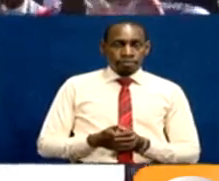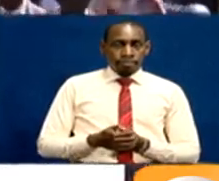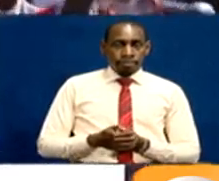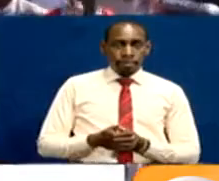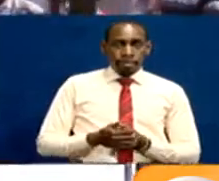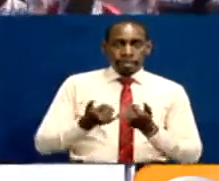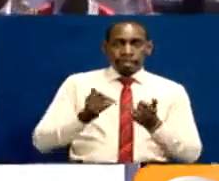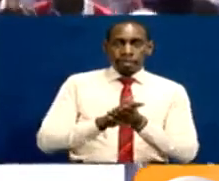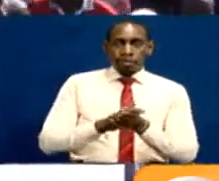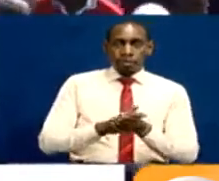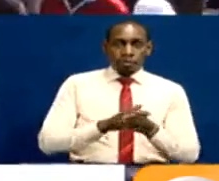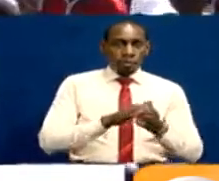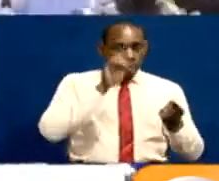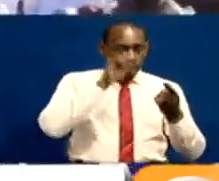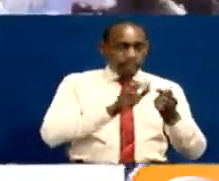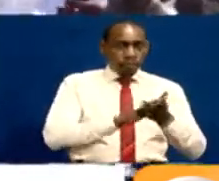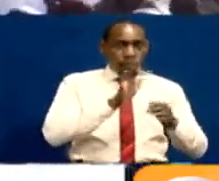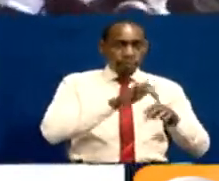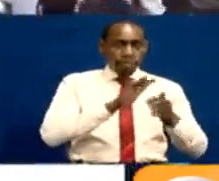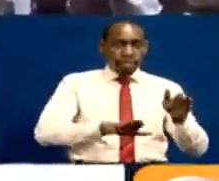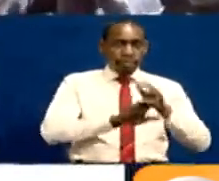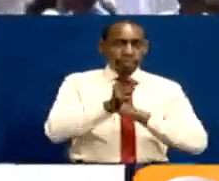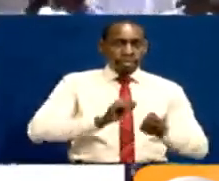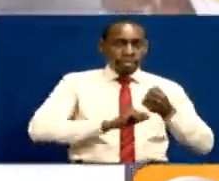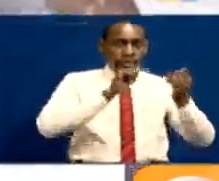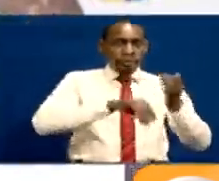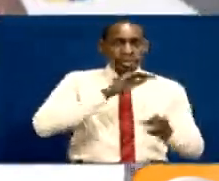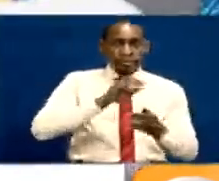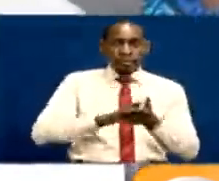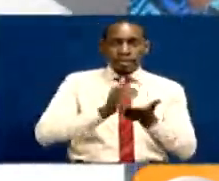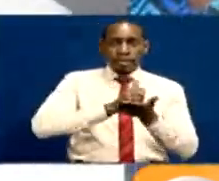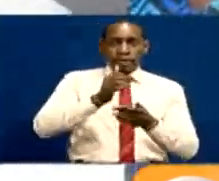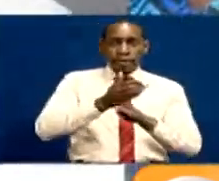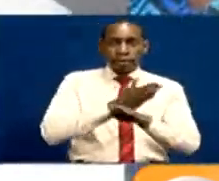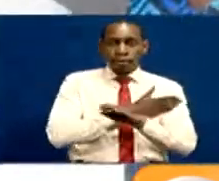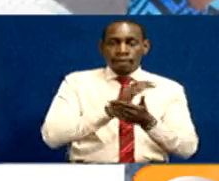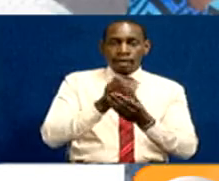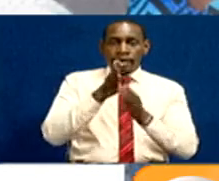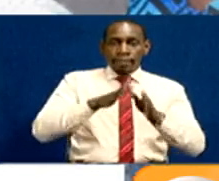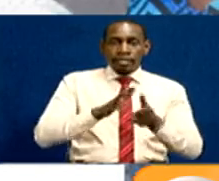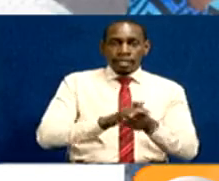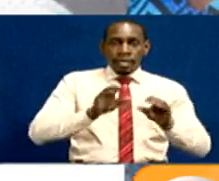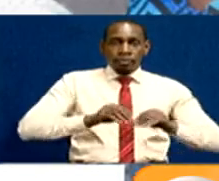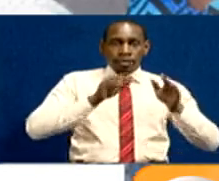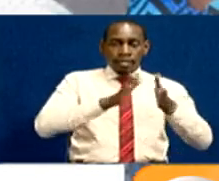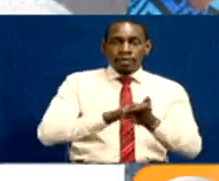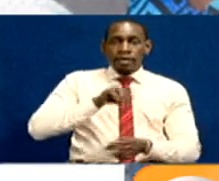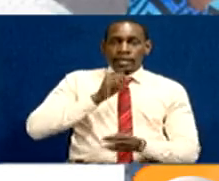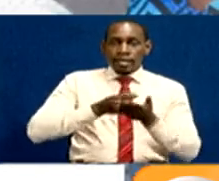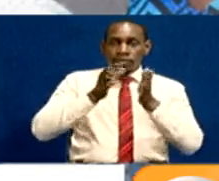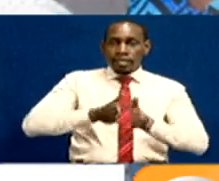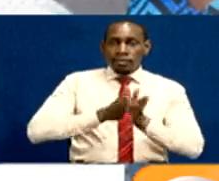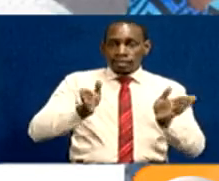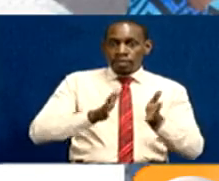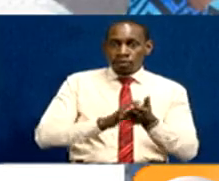To eat into Deputy President William Ruto's home turf, Odinga has deployed former Ambassador to Austria Stephen Tarus, KANU Secretary General